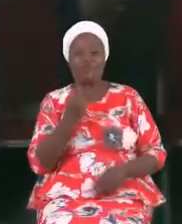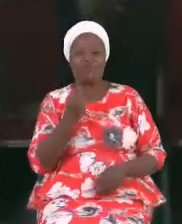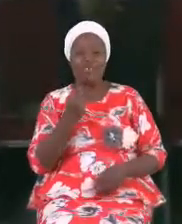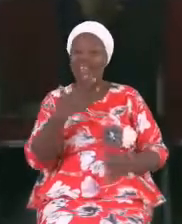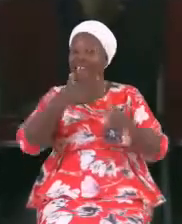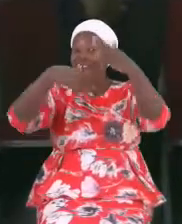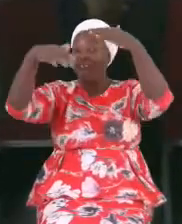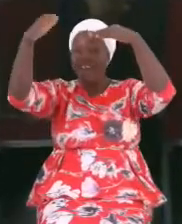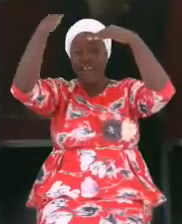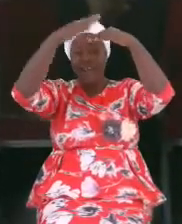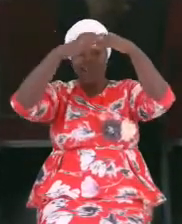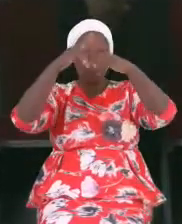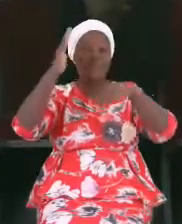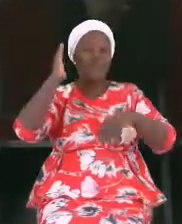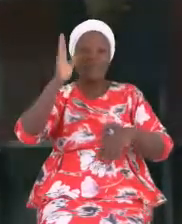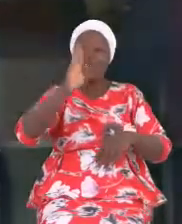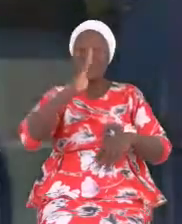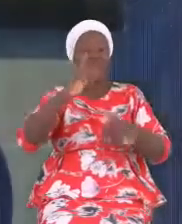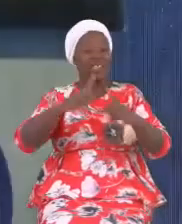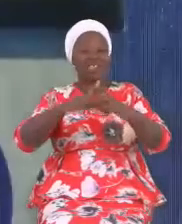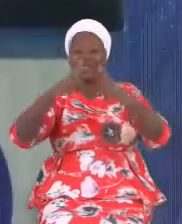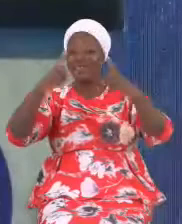Heaven will be splendid,